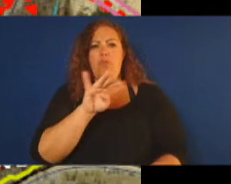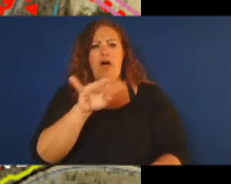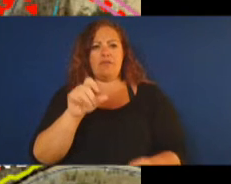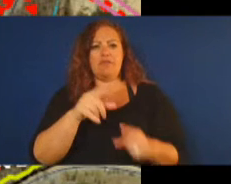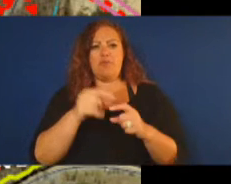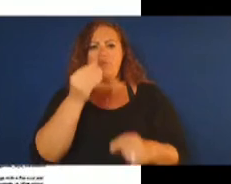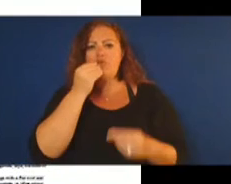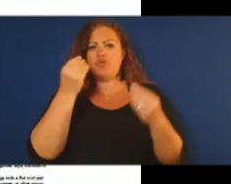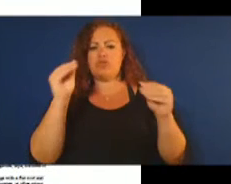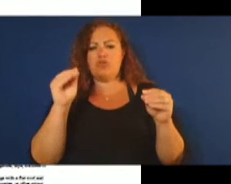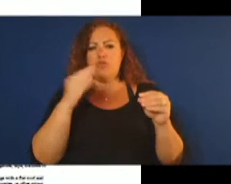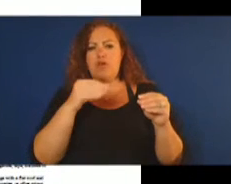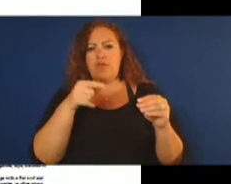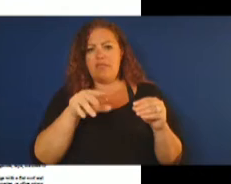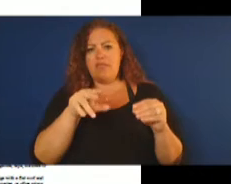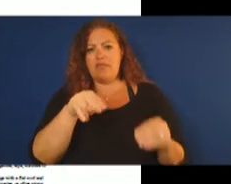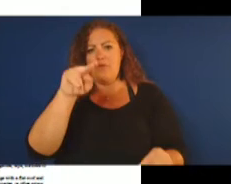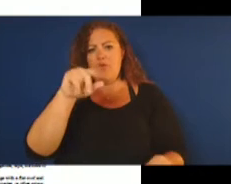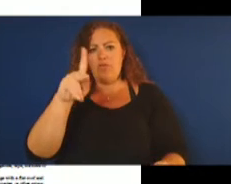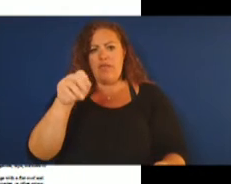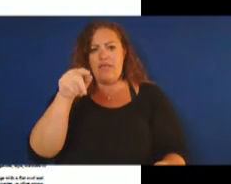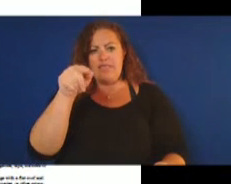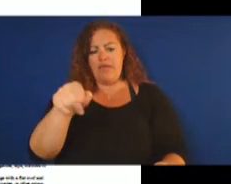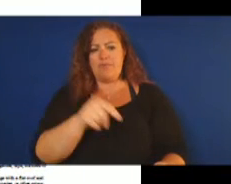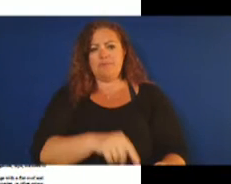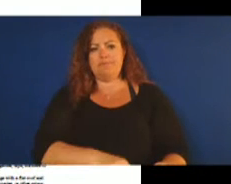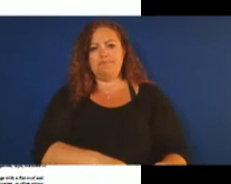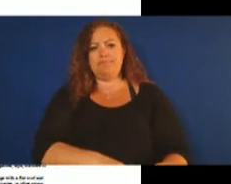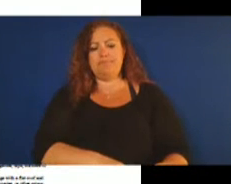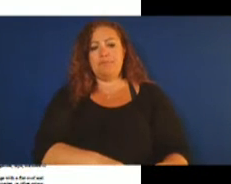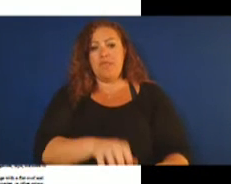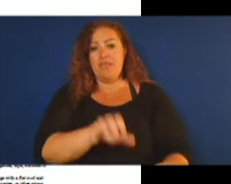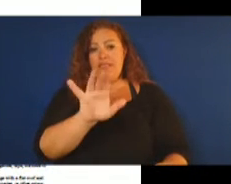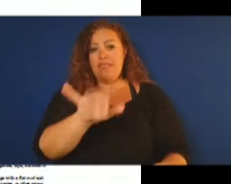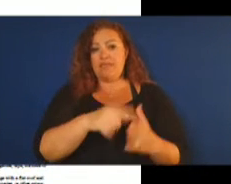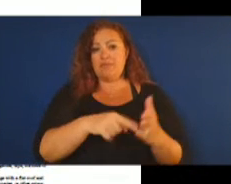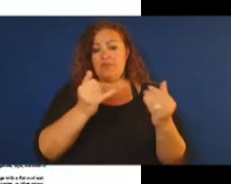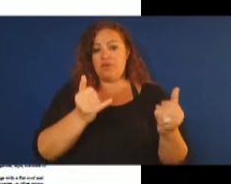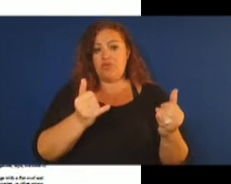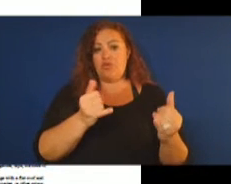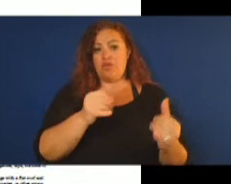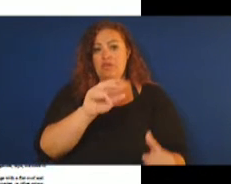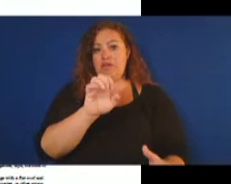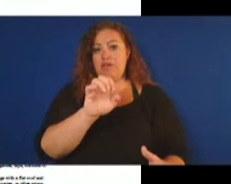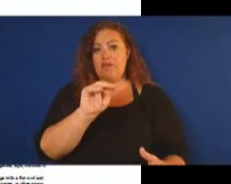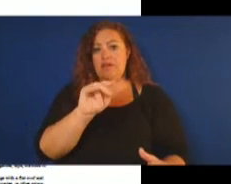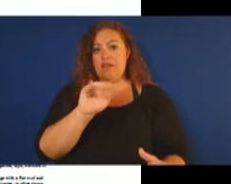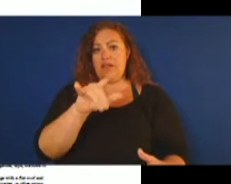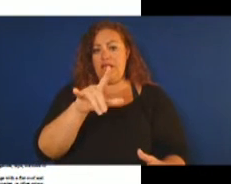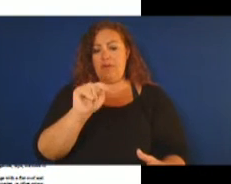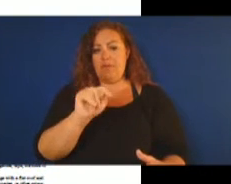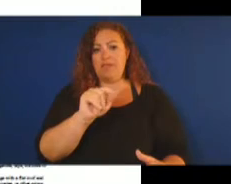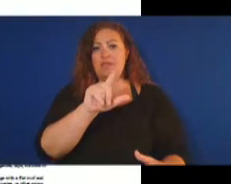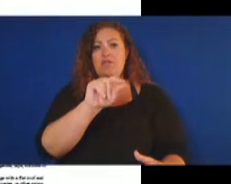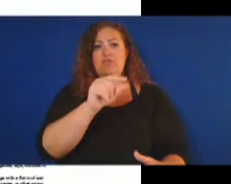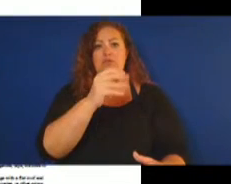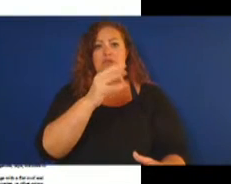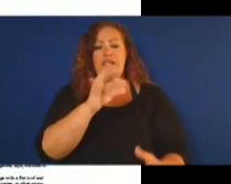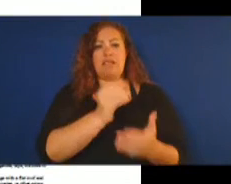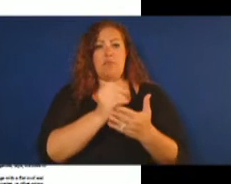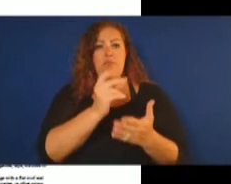directions and North Lakes over there um this is what the current entitlement is uh it was a 2019 it got approved at the end of